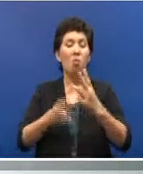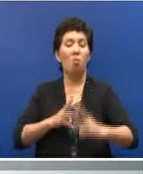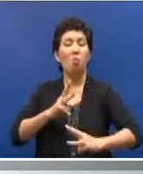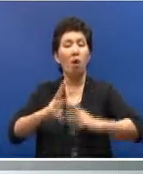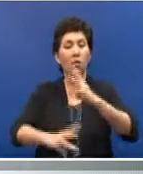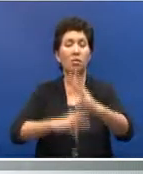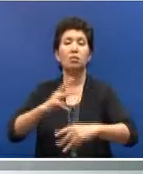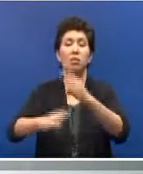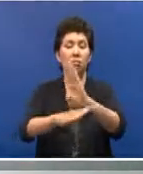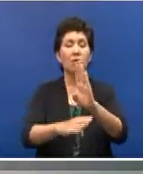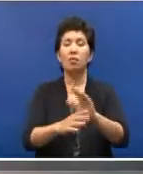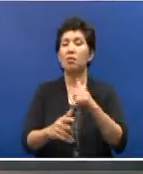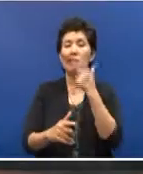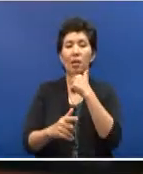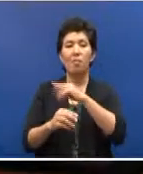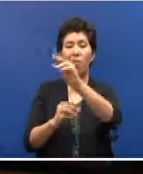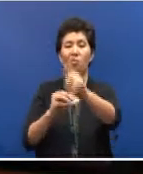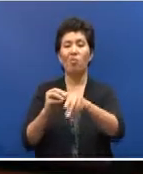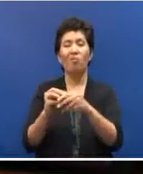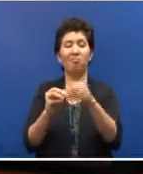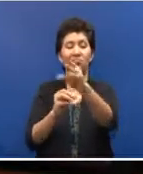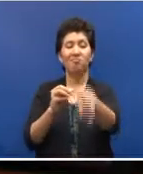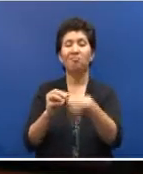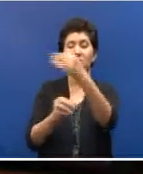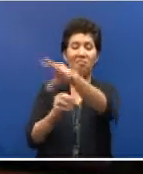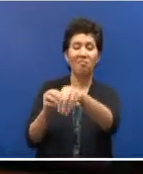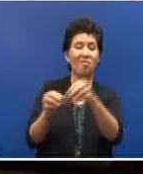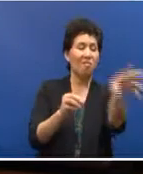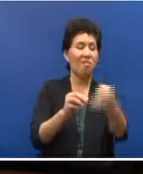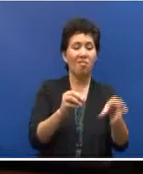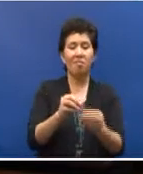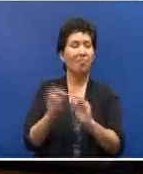why they do not want to adopt the local culture. Okay,